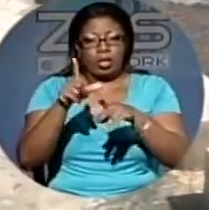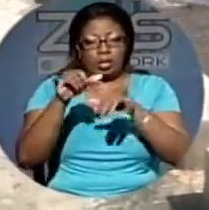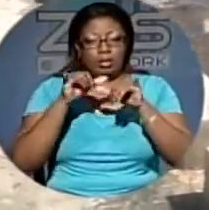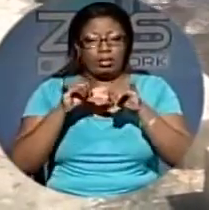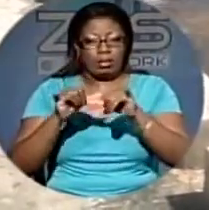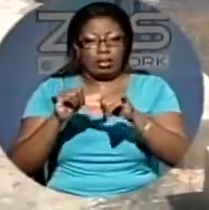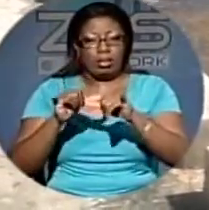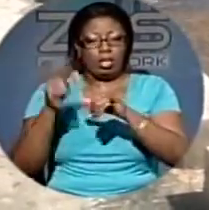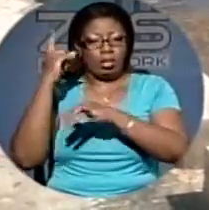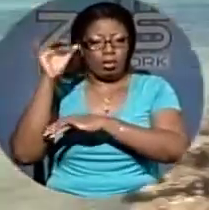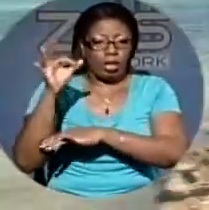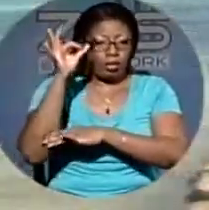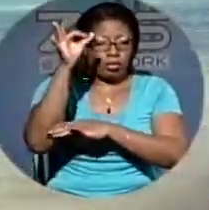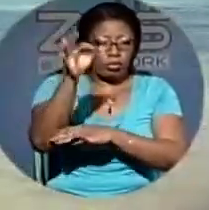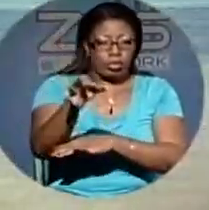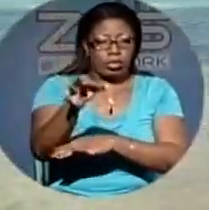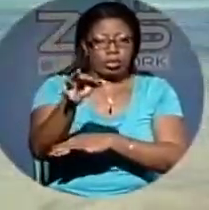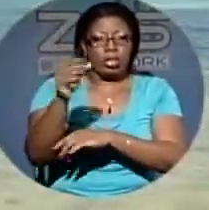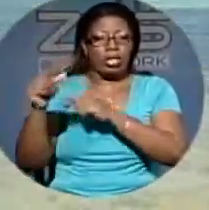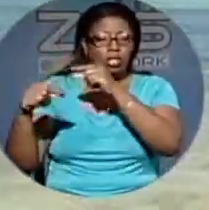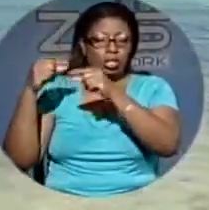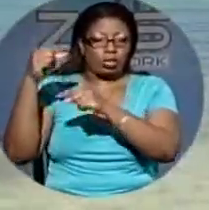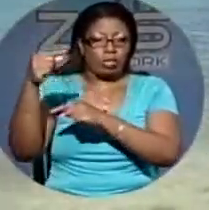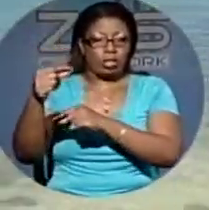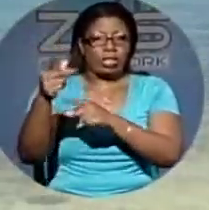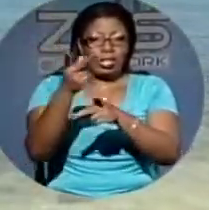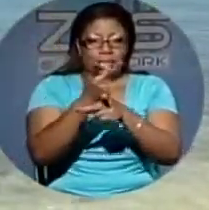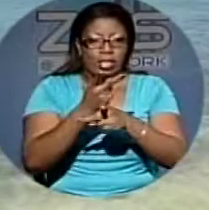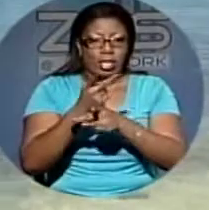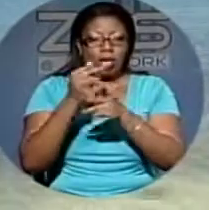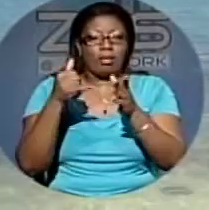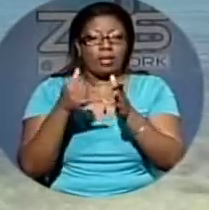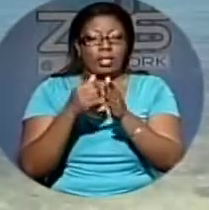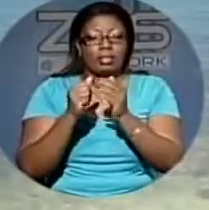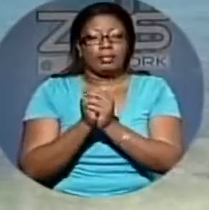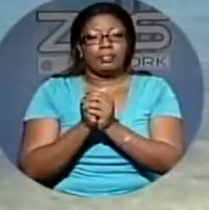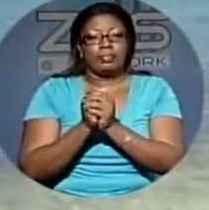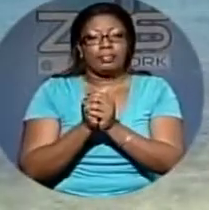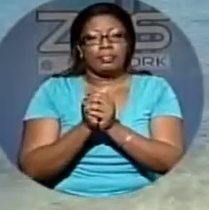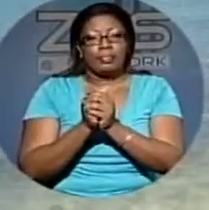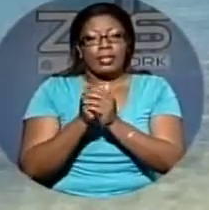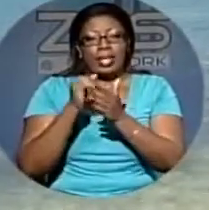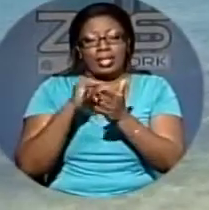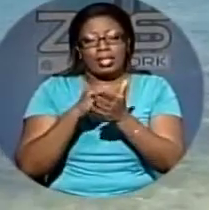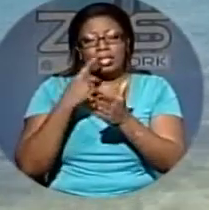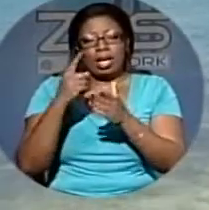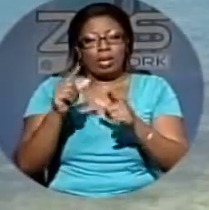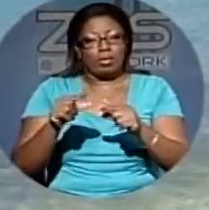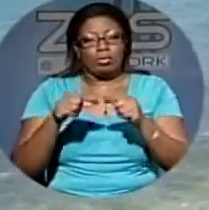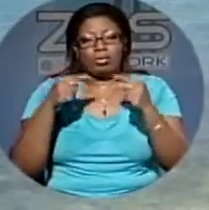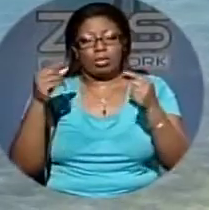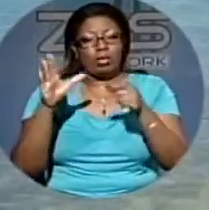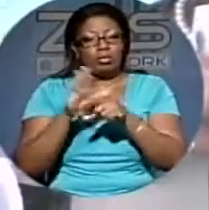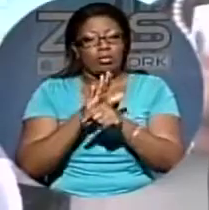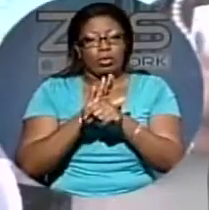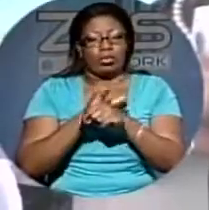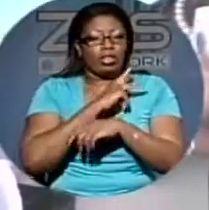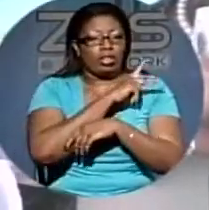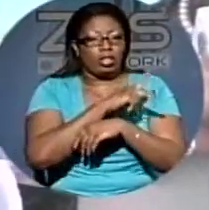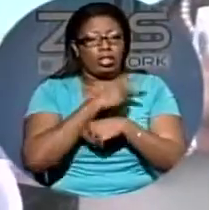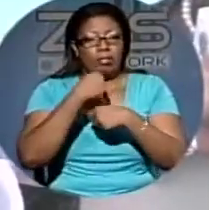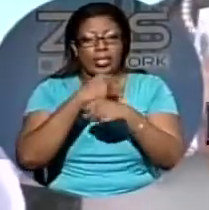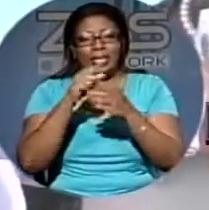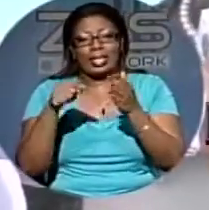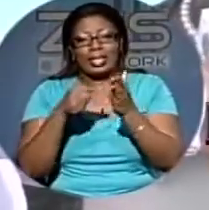benefit to future generations, then we must take care of them. I cannot express my gratitude sufficiently to Kerzner for making